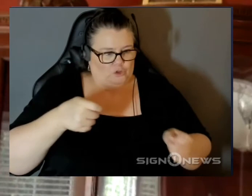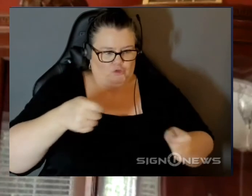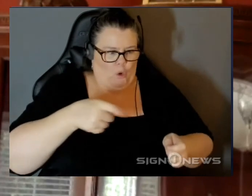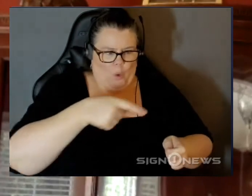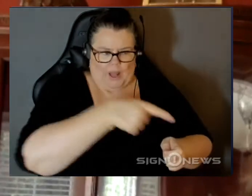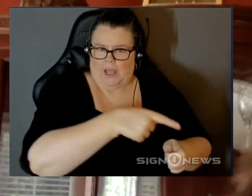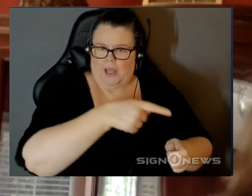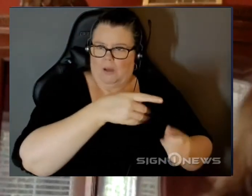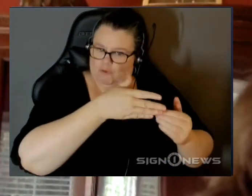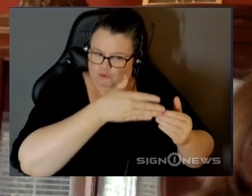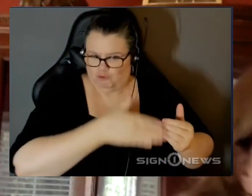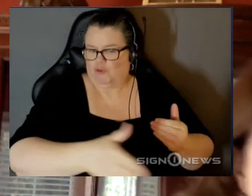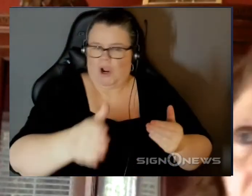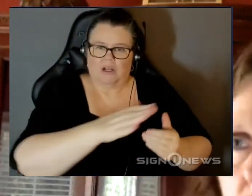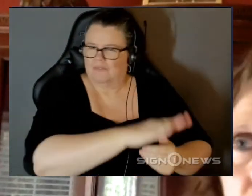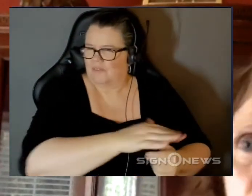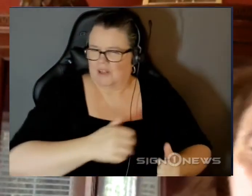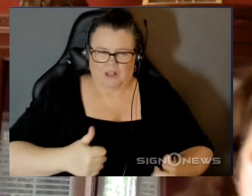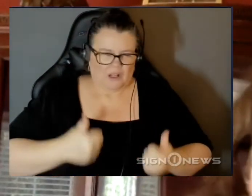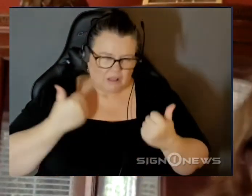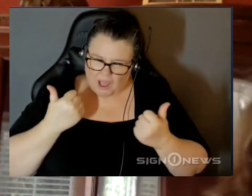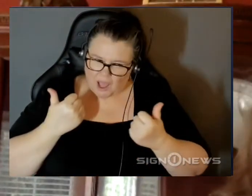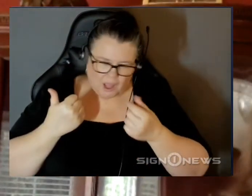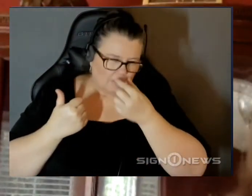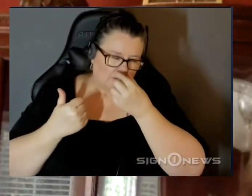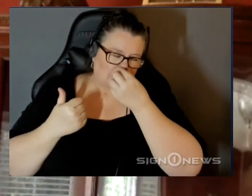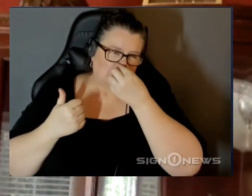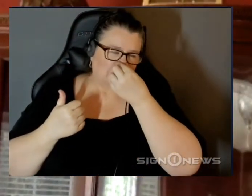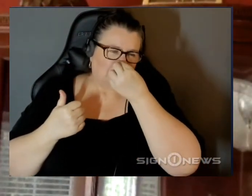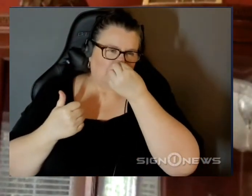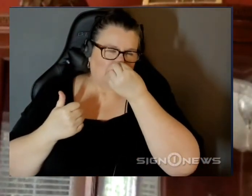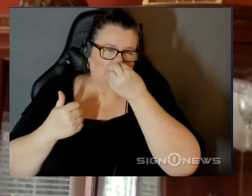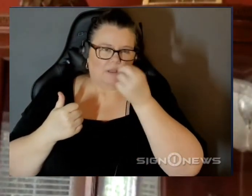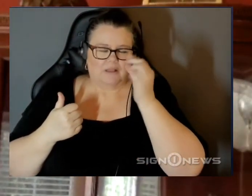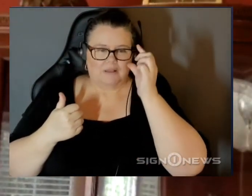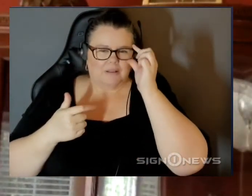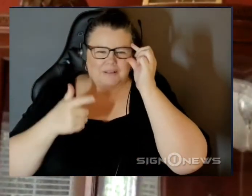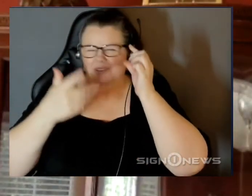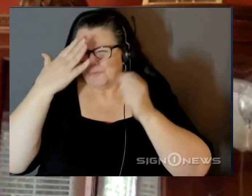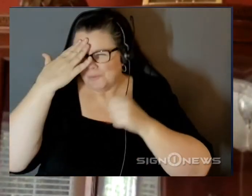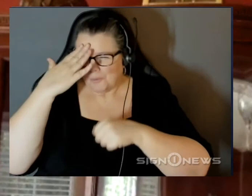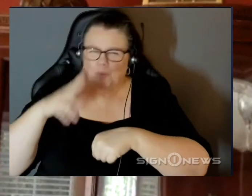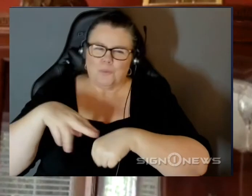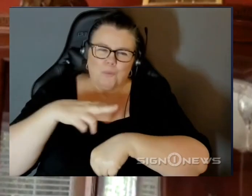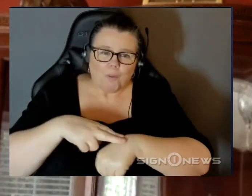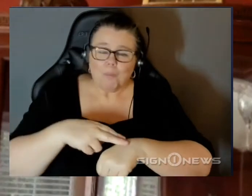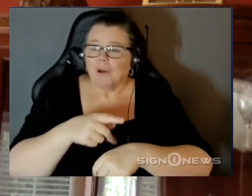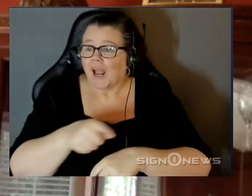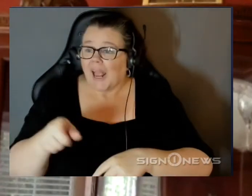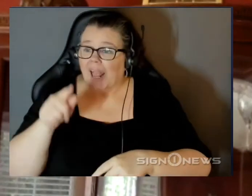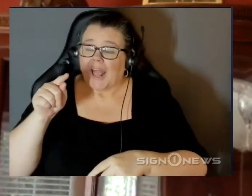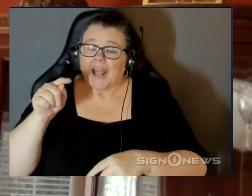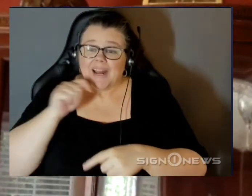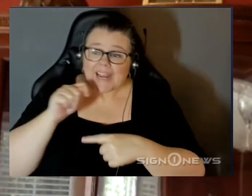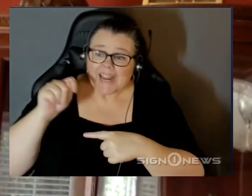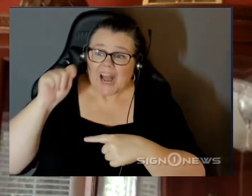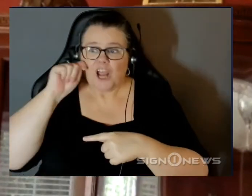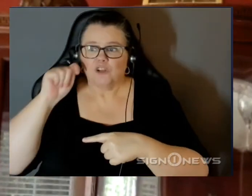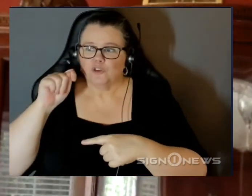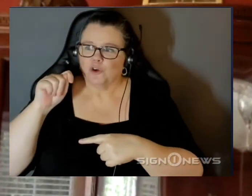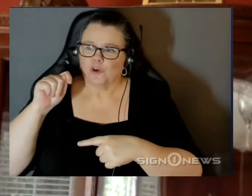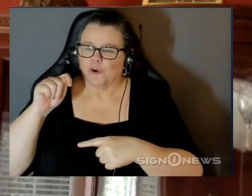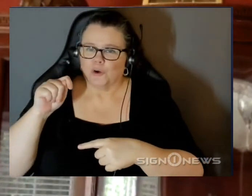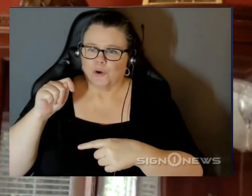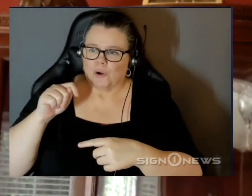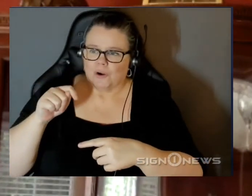people, hit their teenage years or whatever, the things that they can and want to do and the ways that they become independent. Now, John has